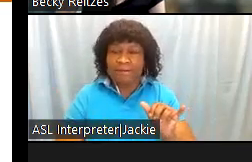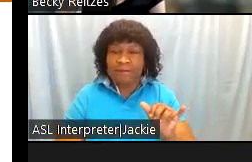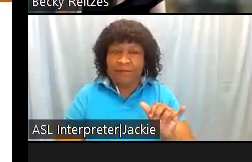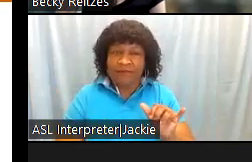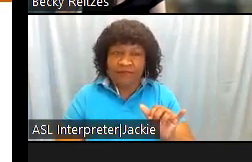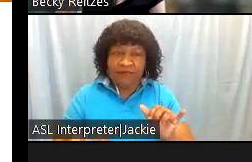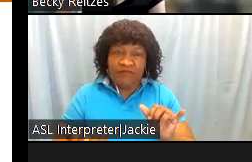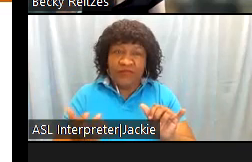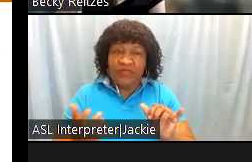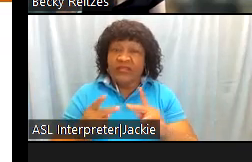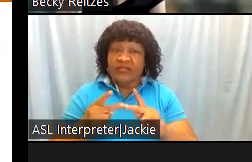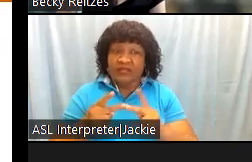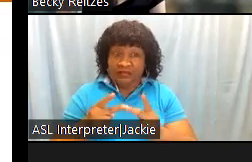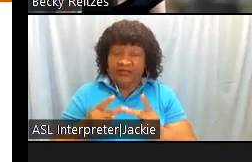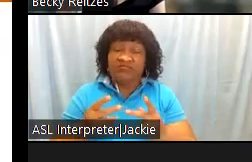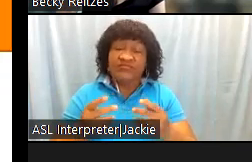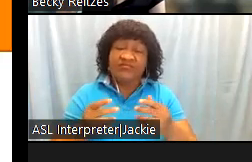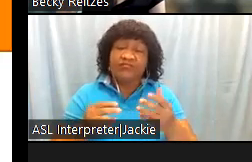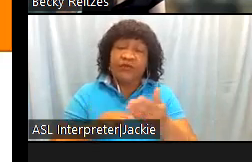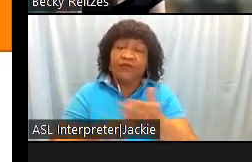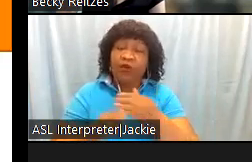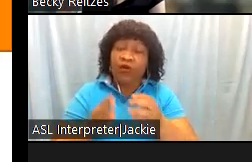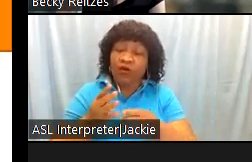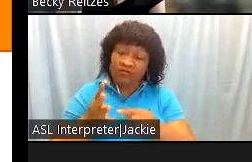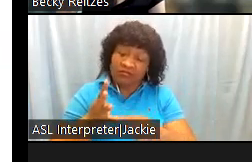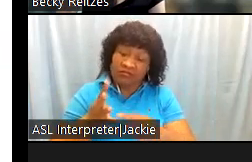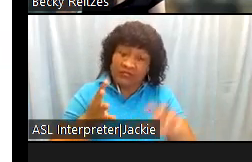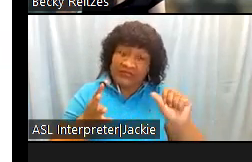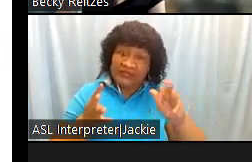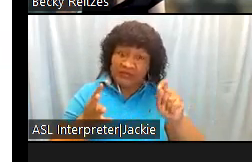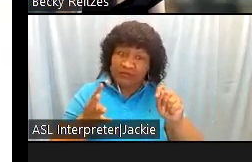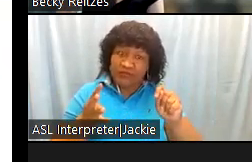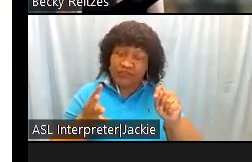form. And then by the end of September, we,